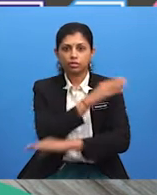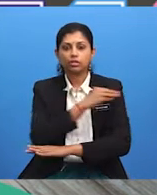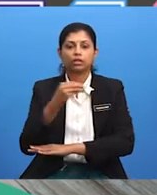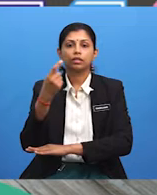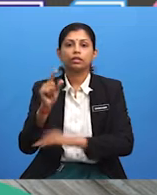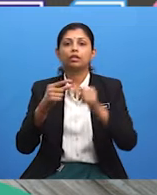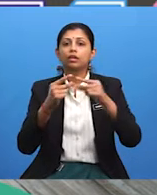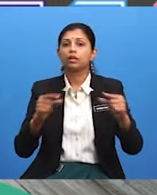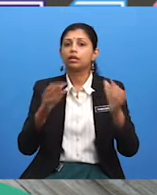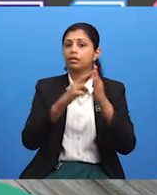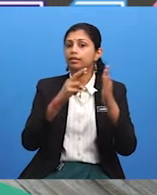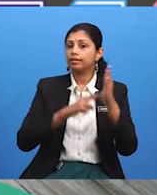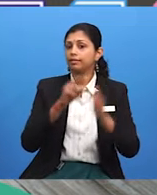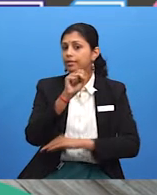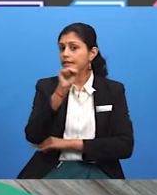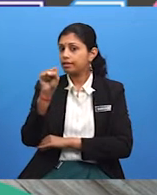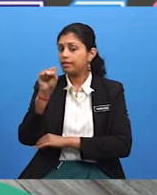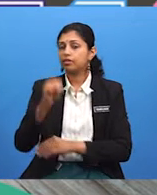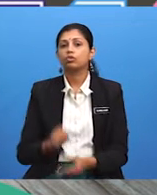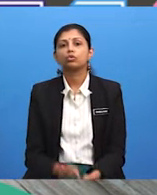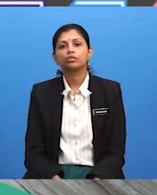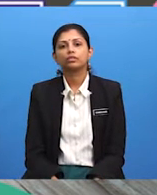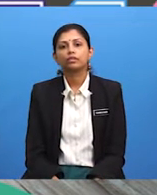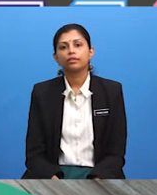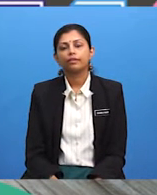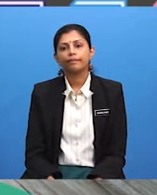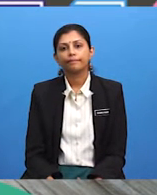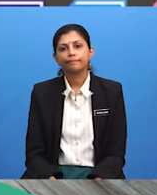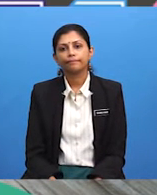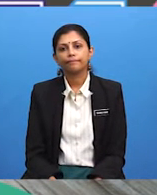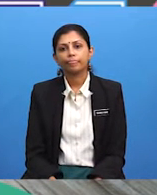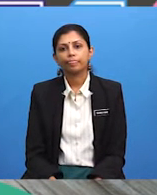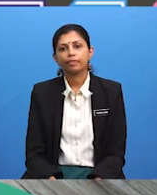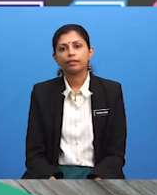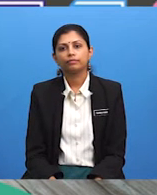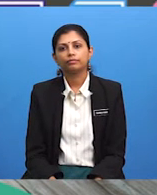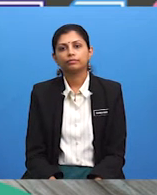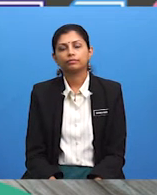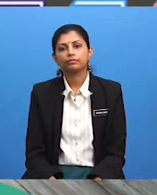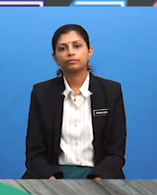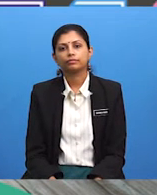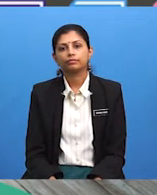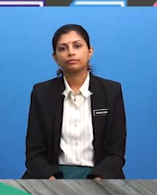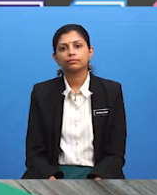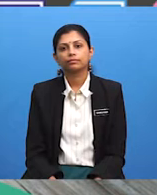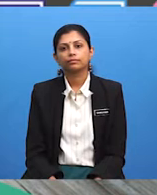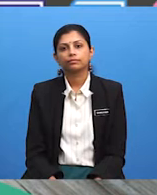attentively and observe the grammatical rules thoughtfully.